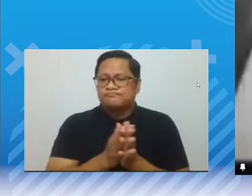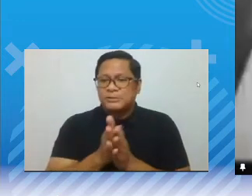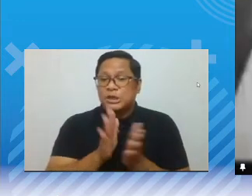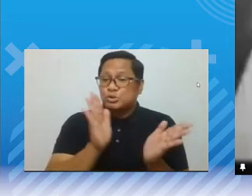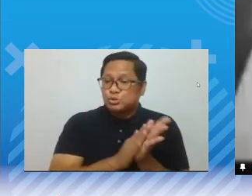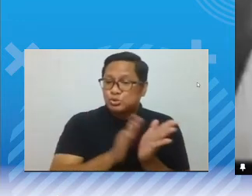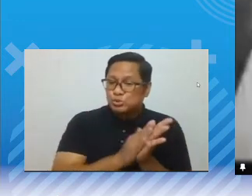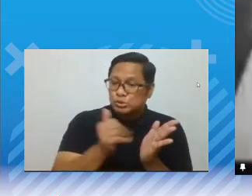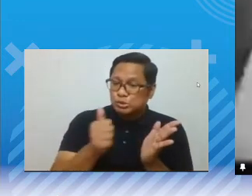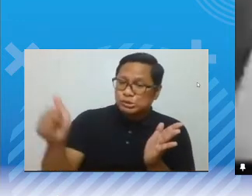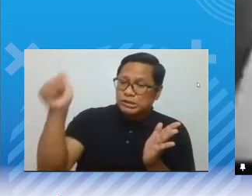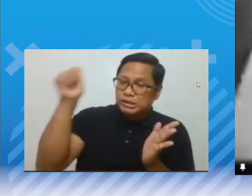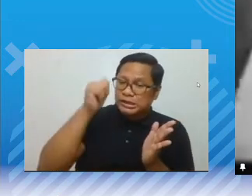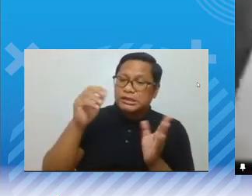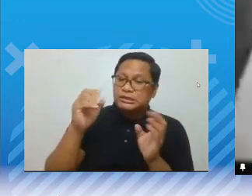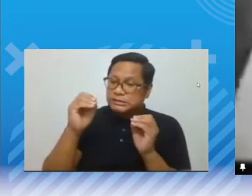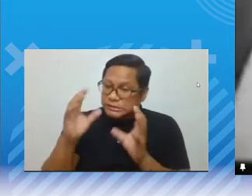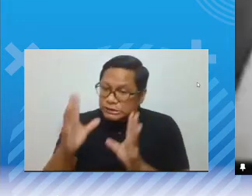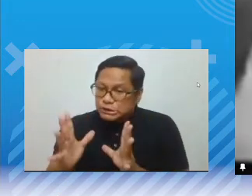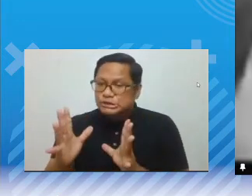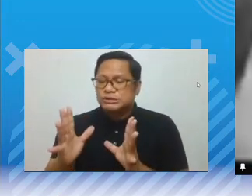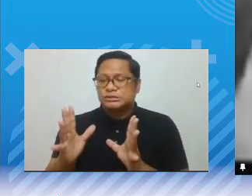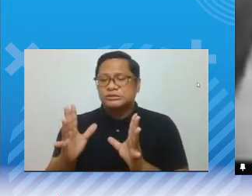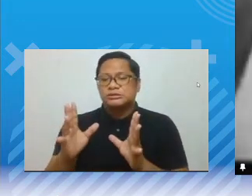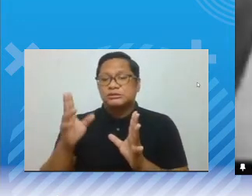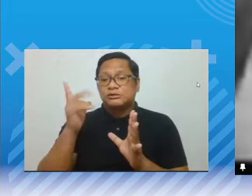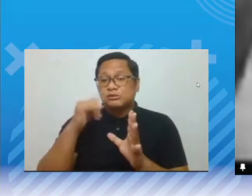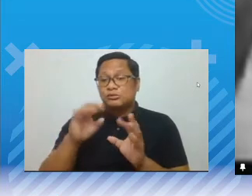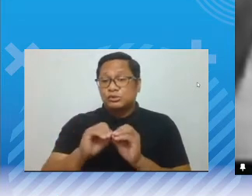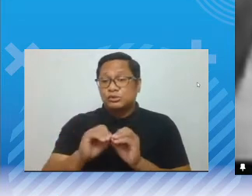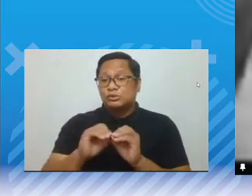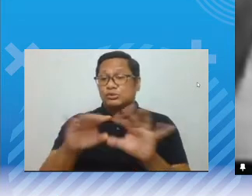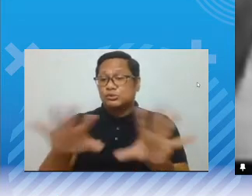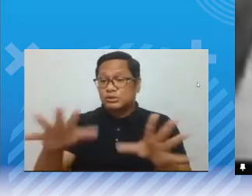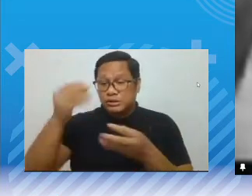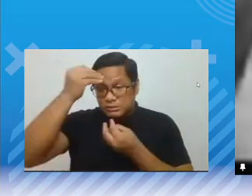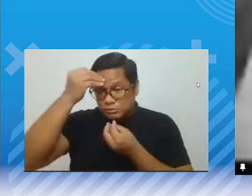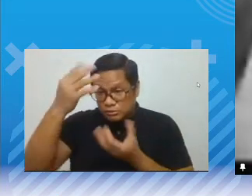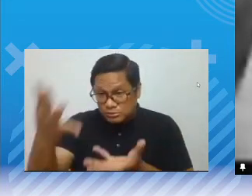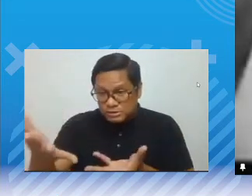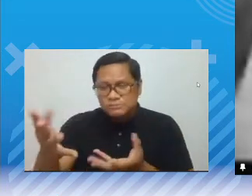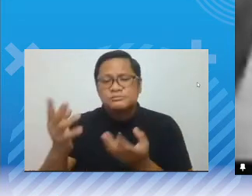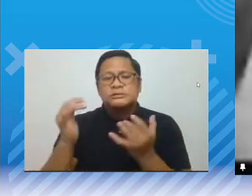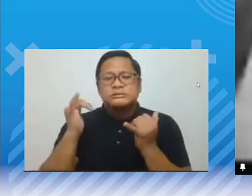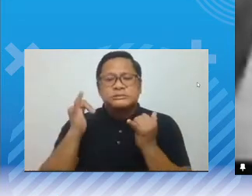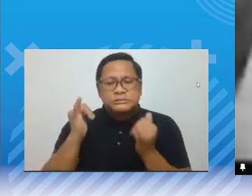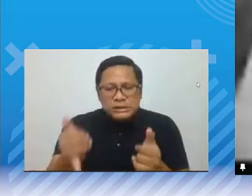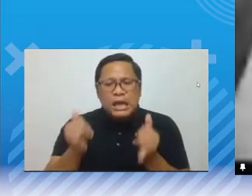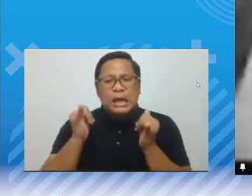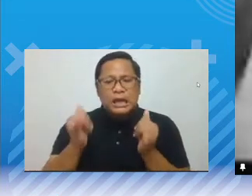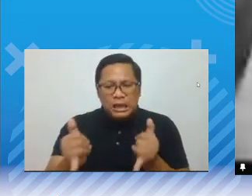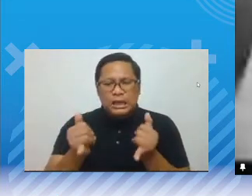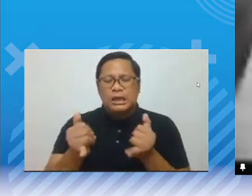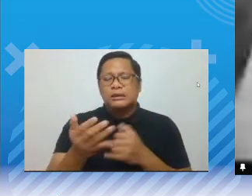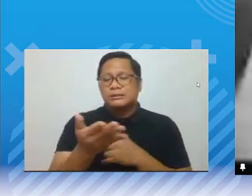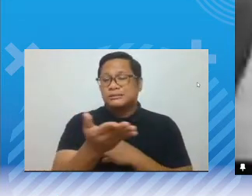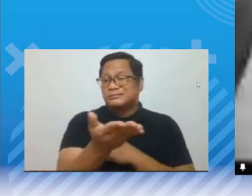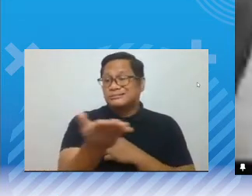and the teachers in disseminating information, still they remain